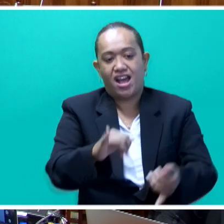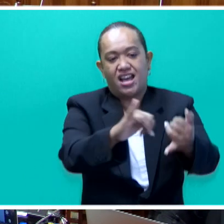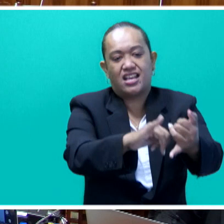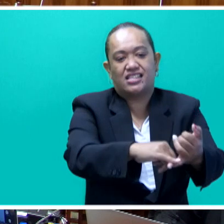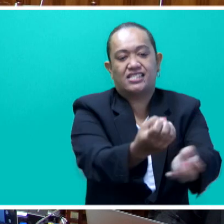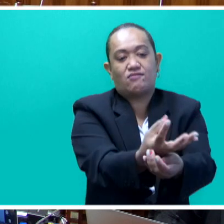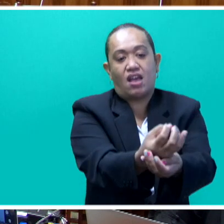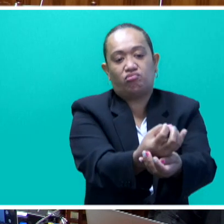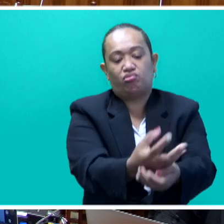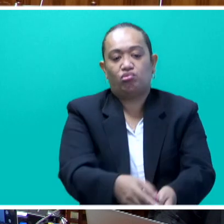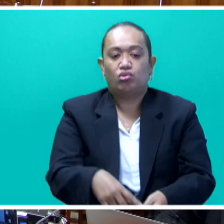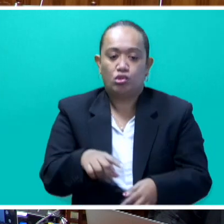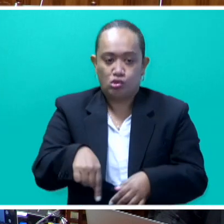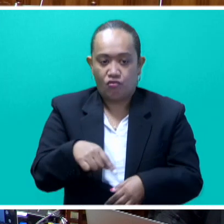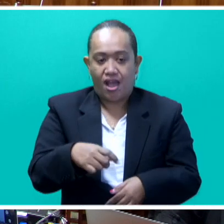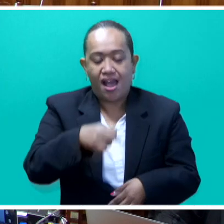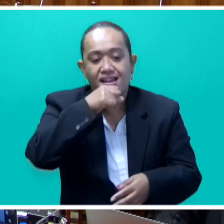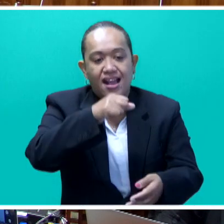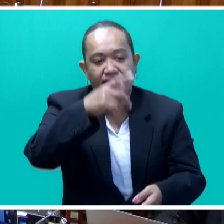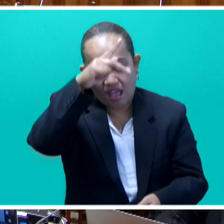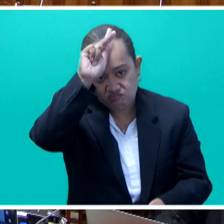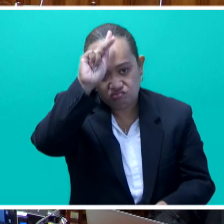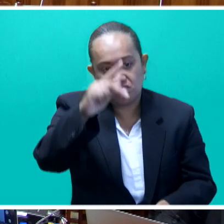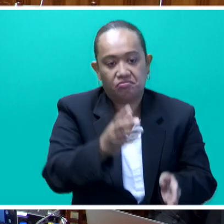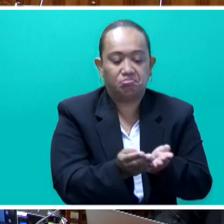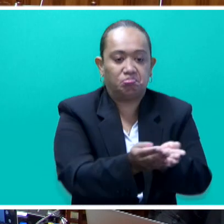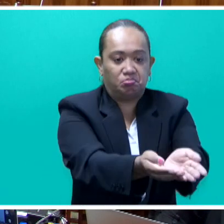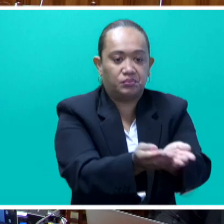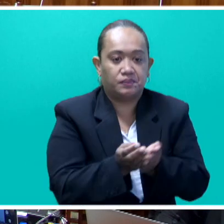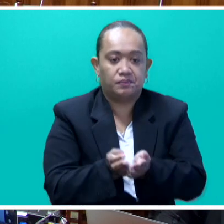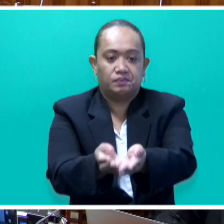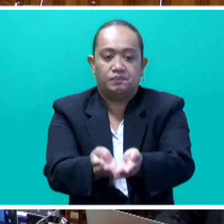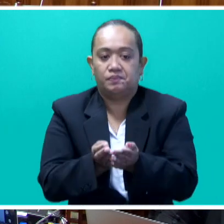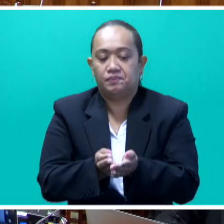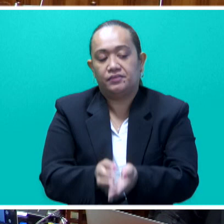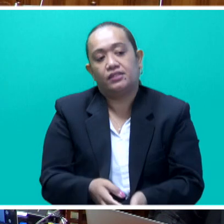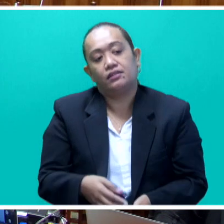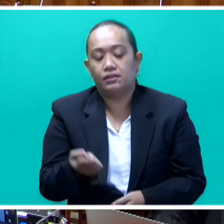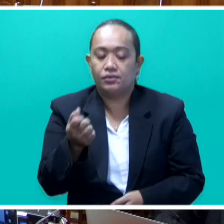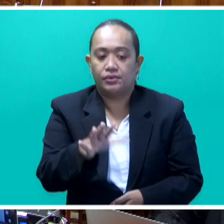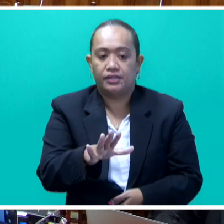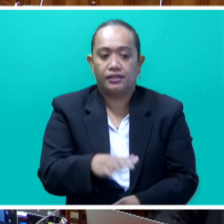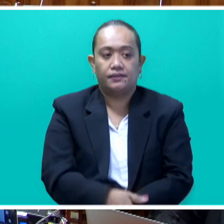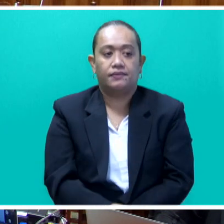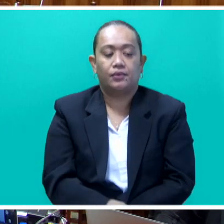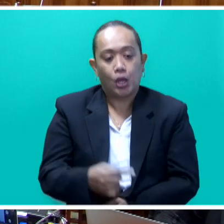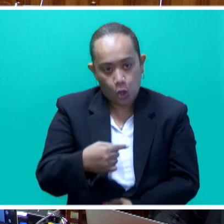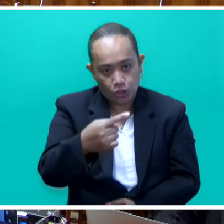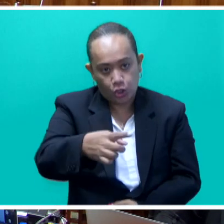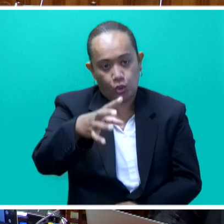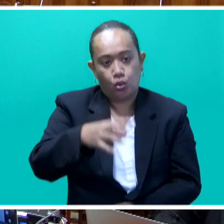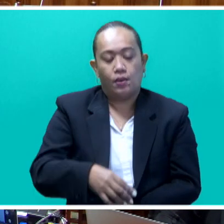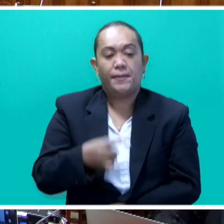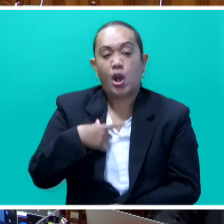return, and this is less than the cargo transported in previous years, but this is to be expected due to the indirect impact